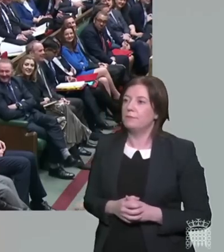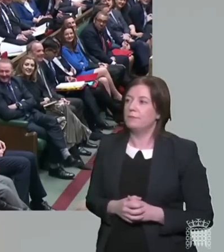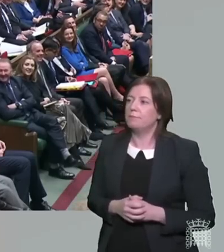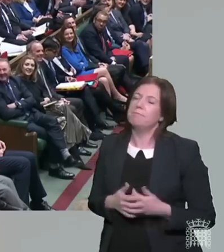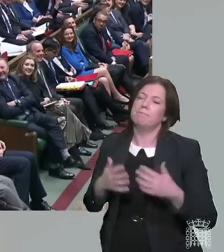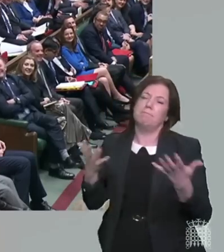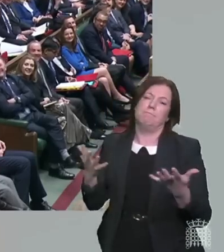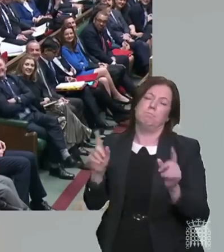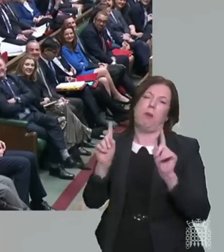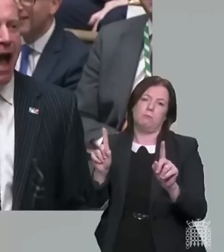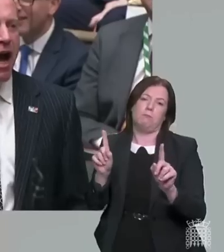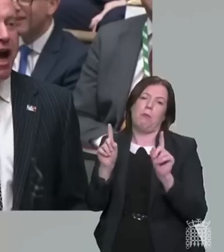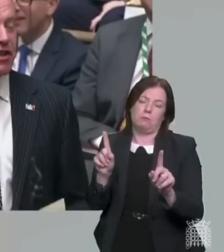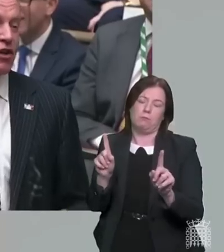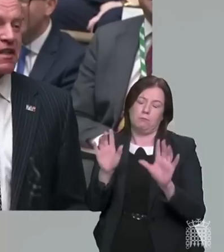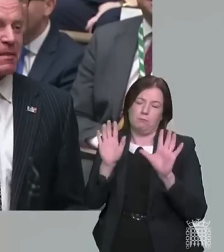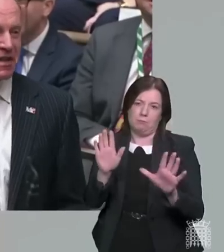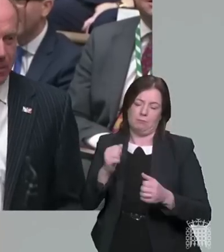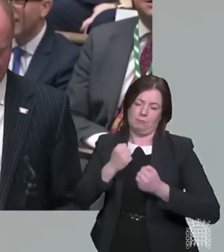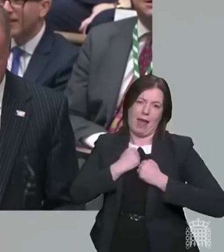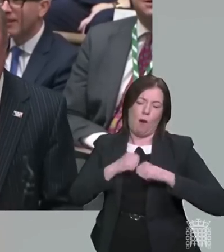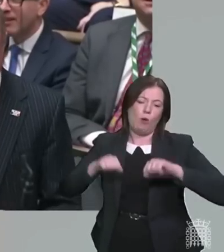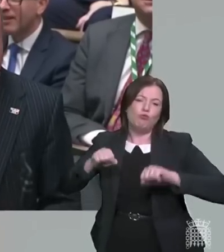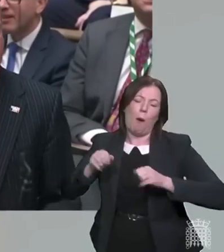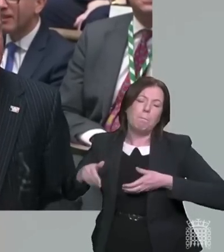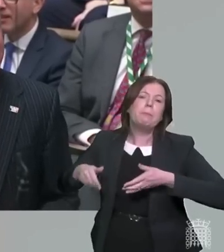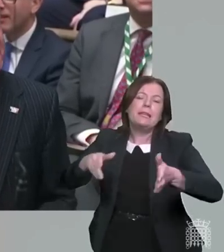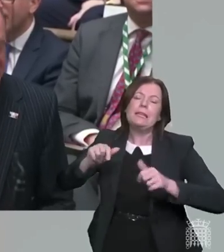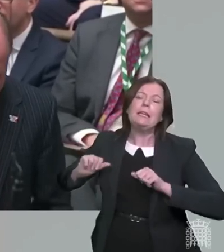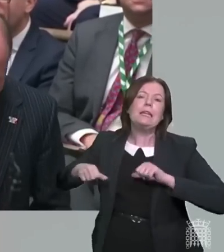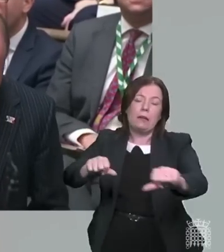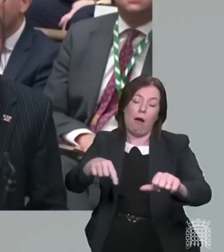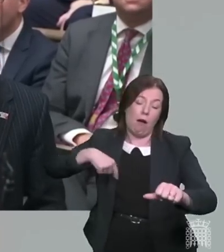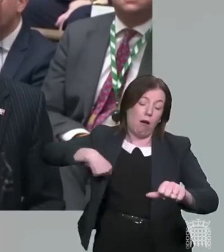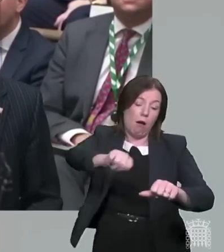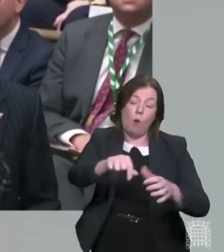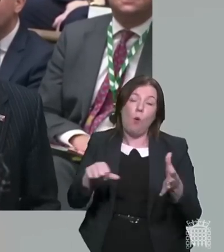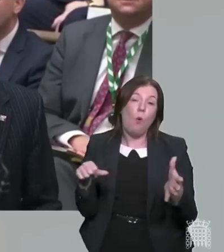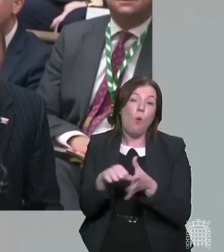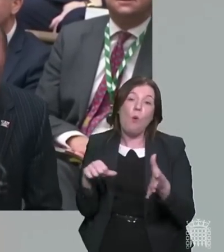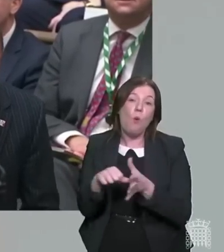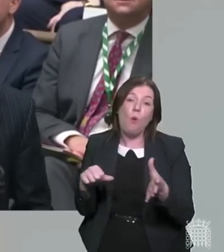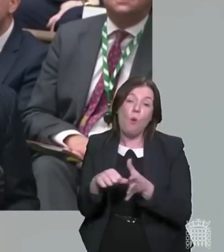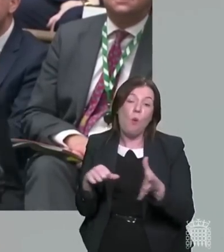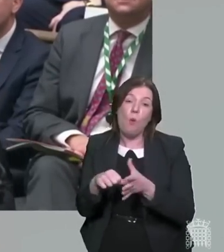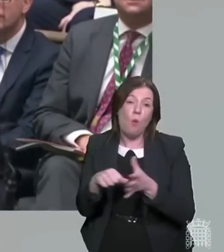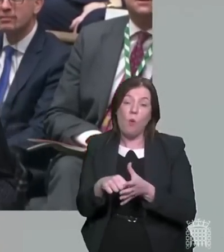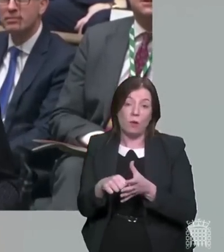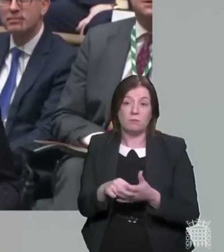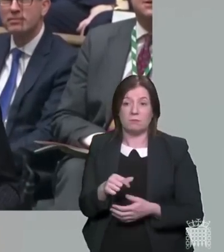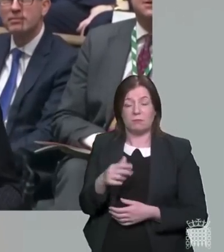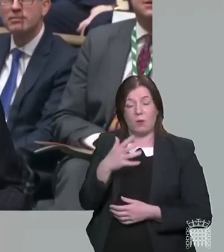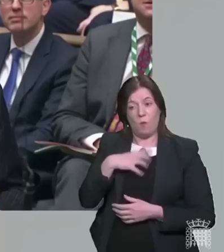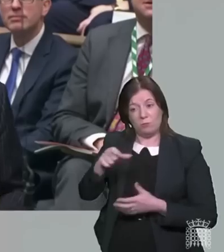But our high street, Mr. Speaker, is on its knees. So will the Prime Minister meet